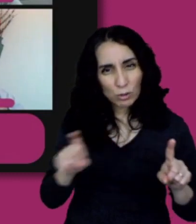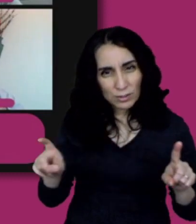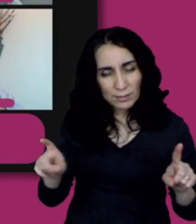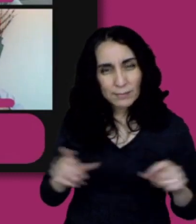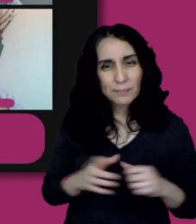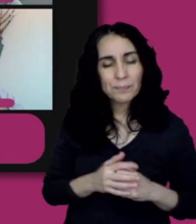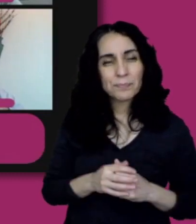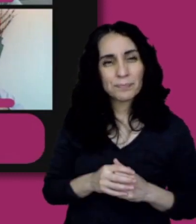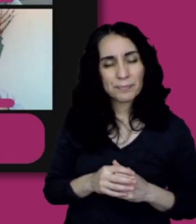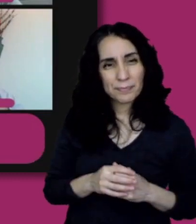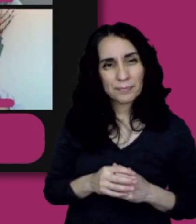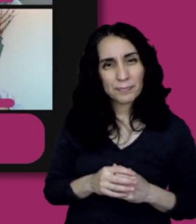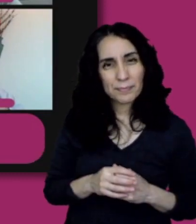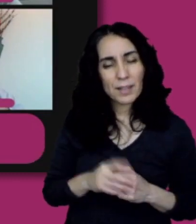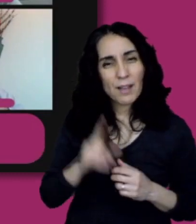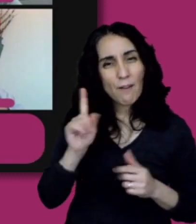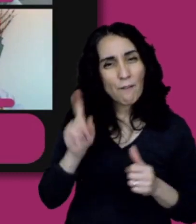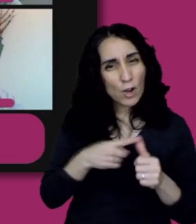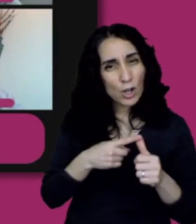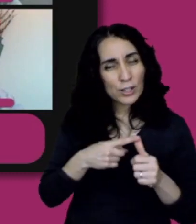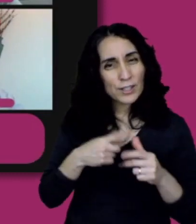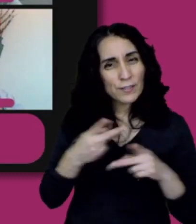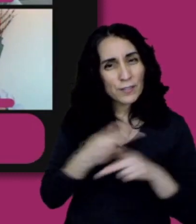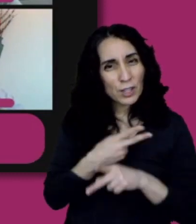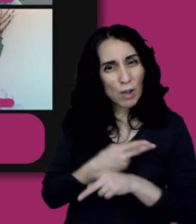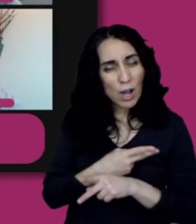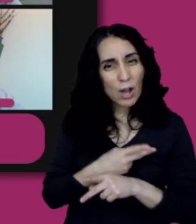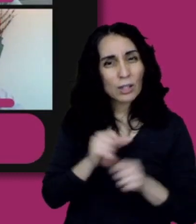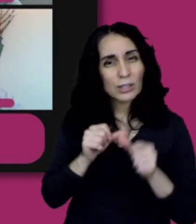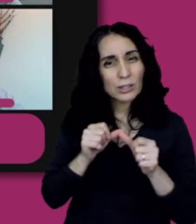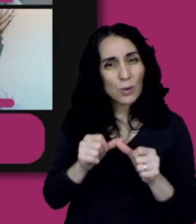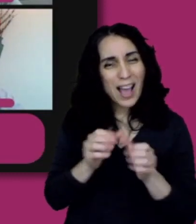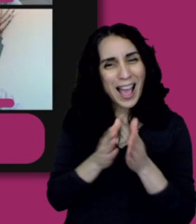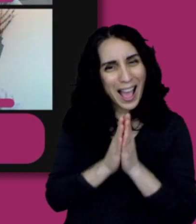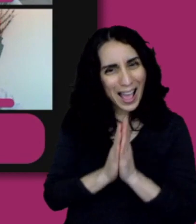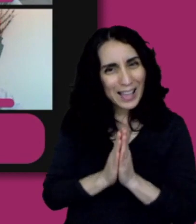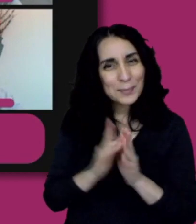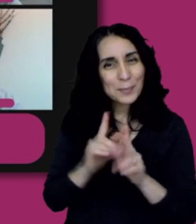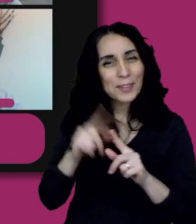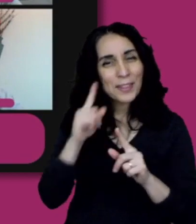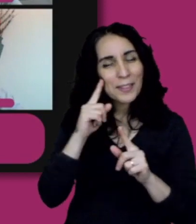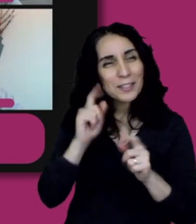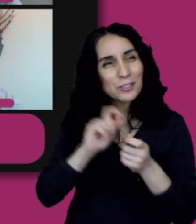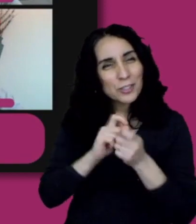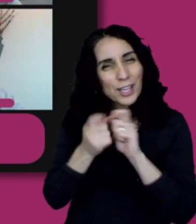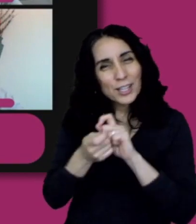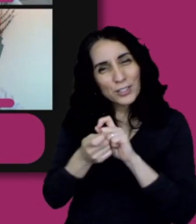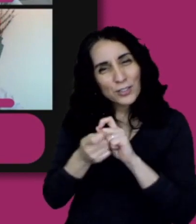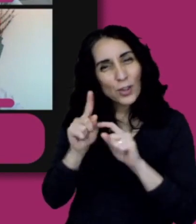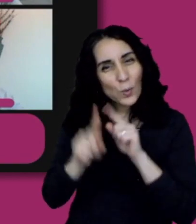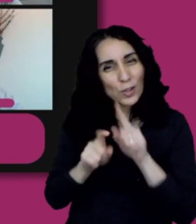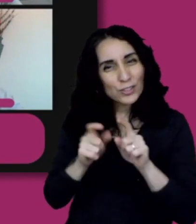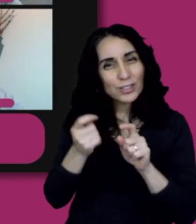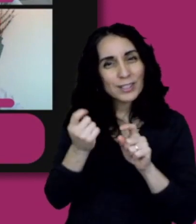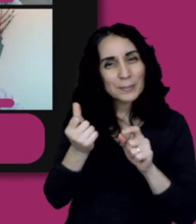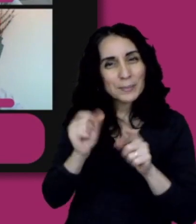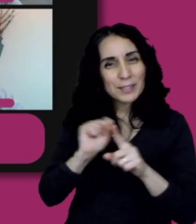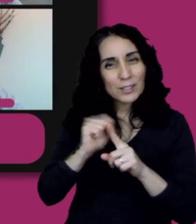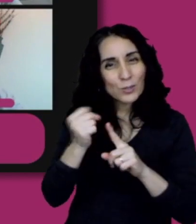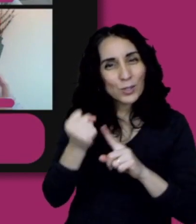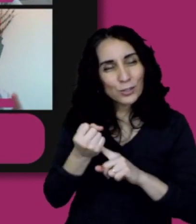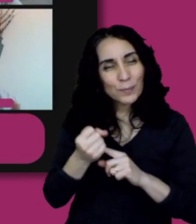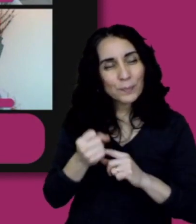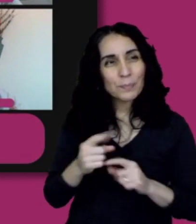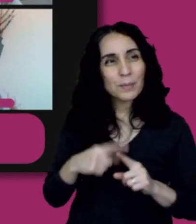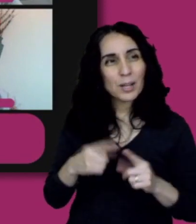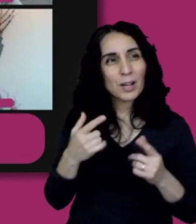of different questions you need to ask, and that's what I would say is keep asking the question, but phrase it a little differently, or create